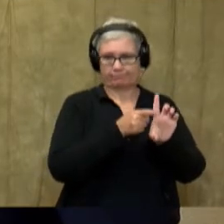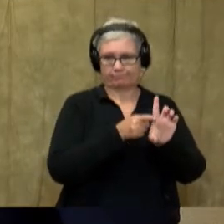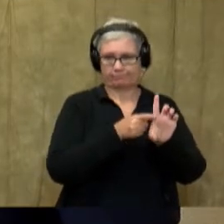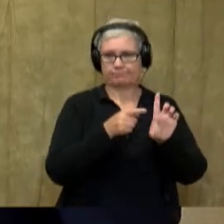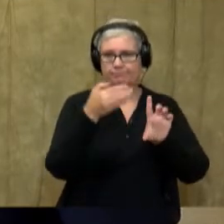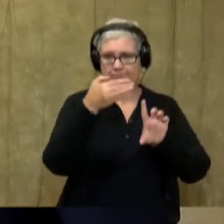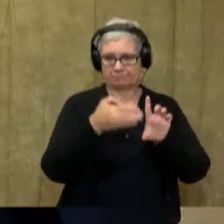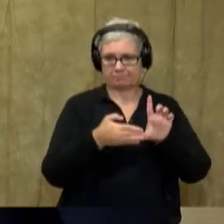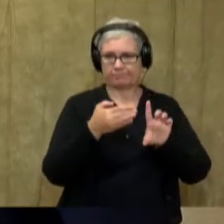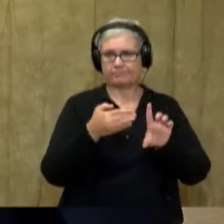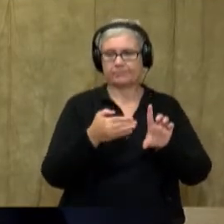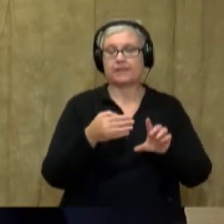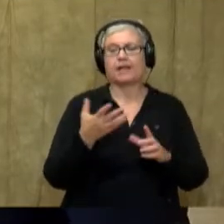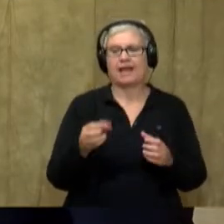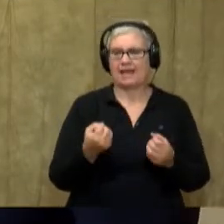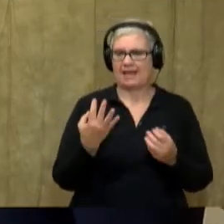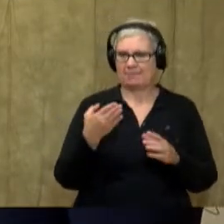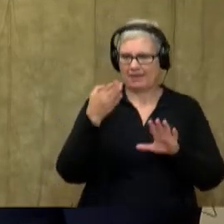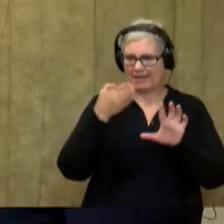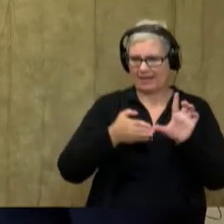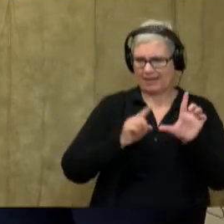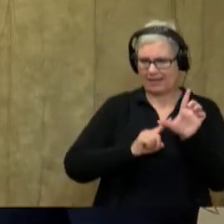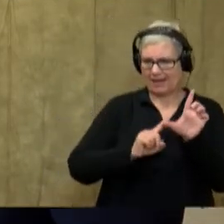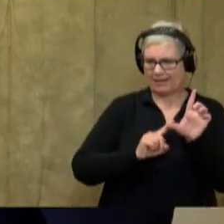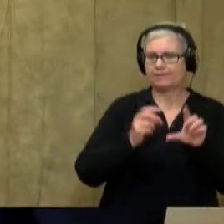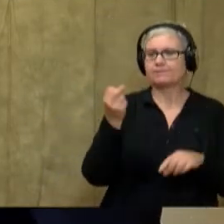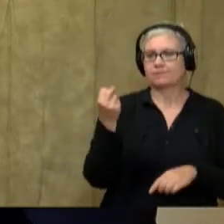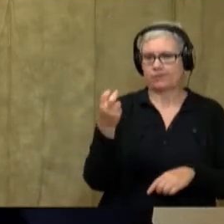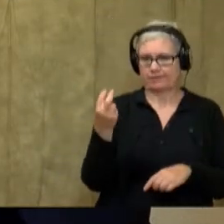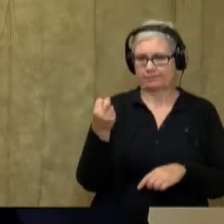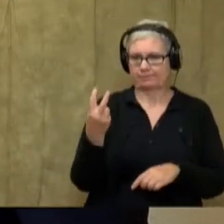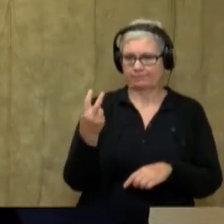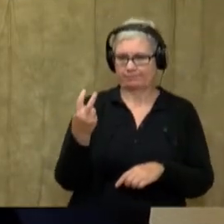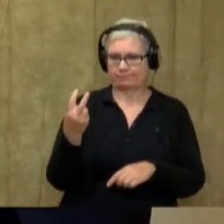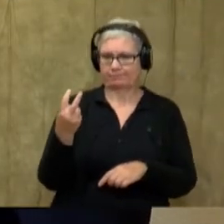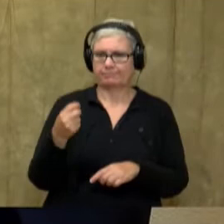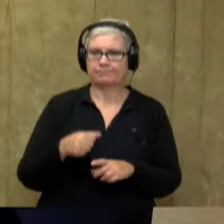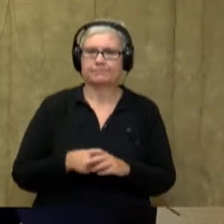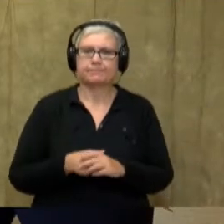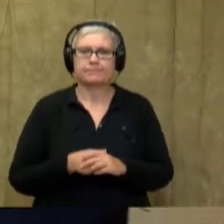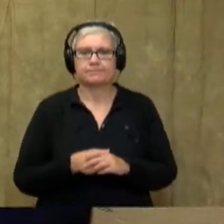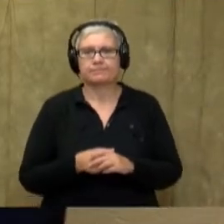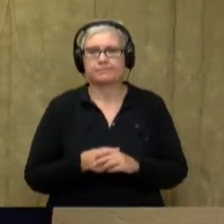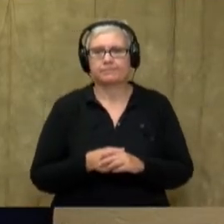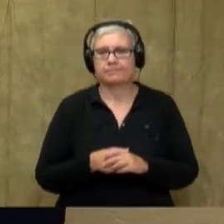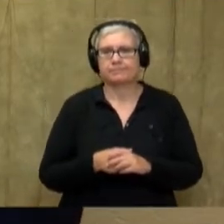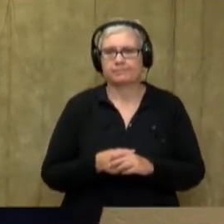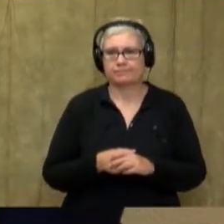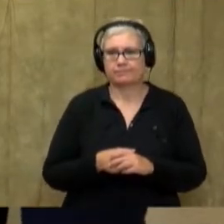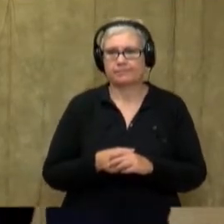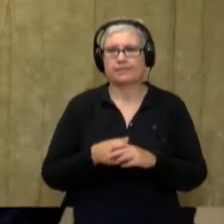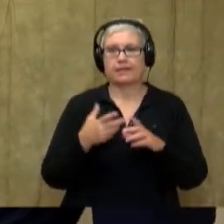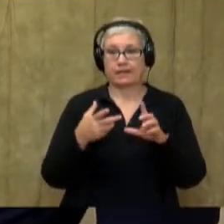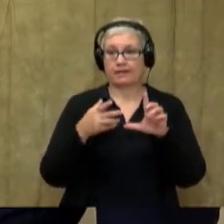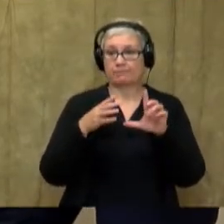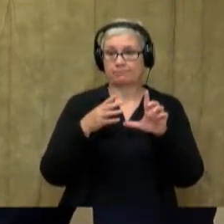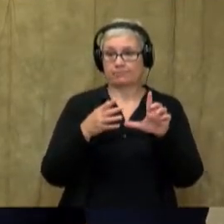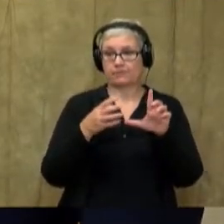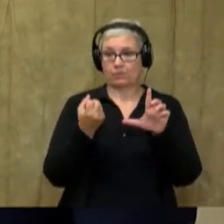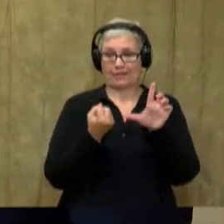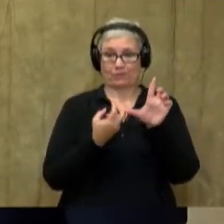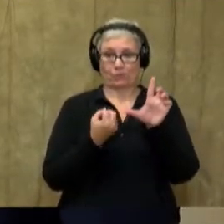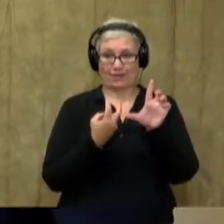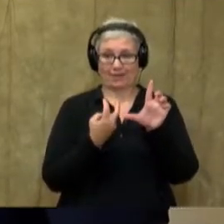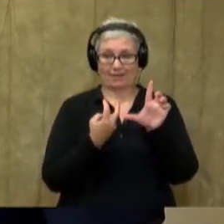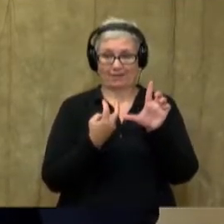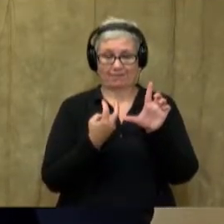we have 12 of these edges. And so if I've got these 12 edges and I'm taking away the 2 corners on